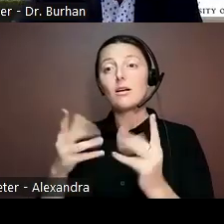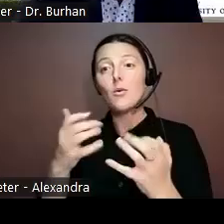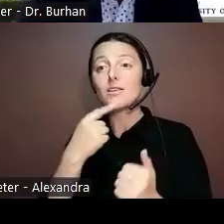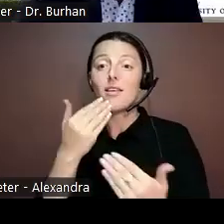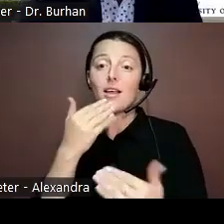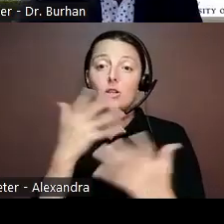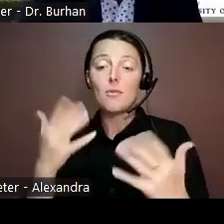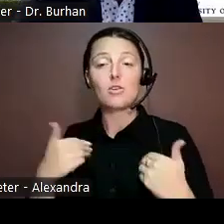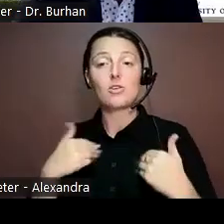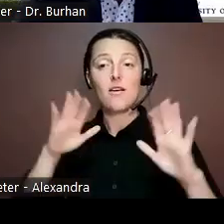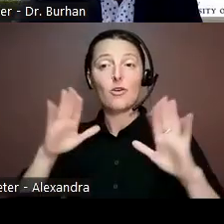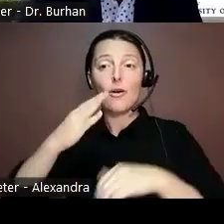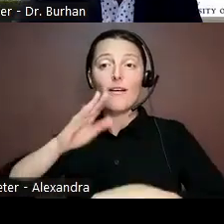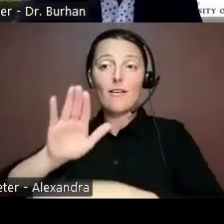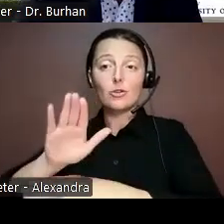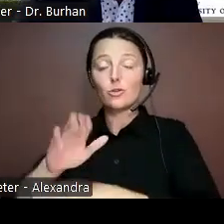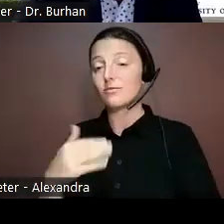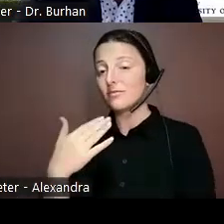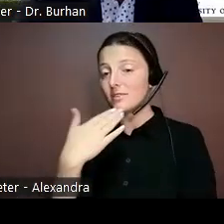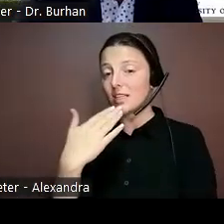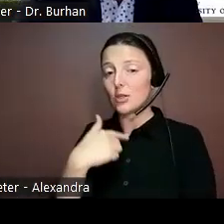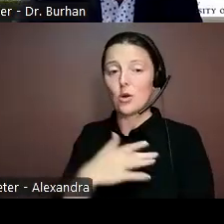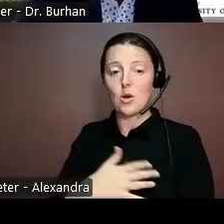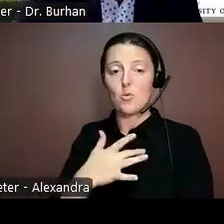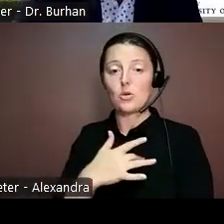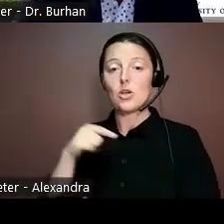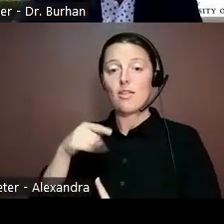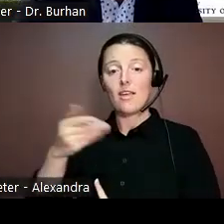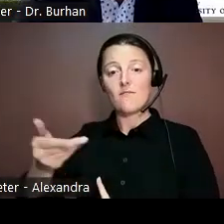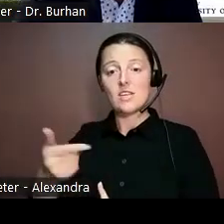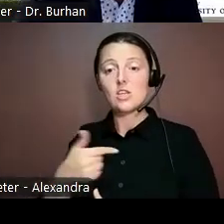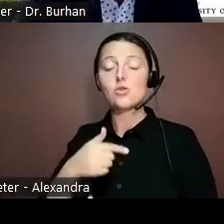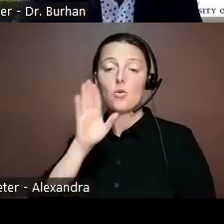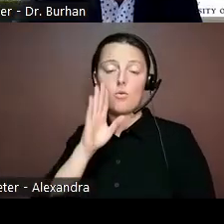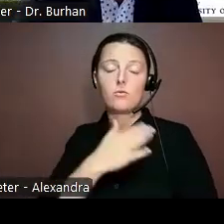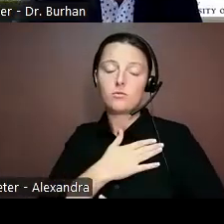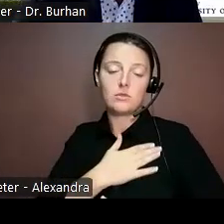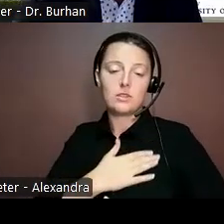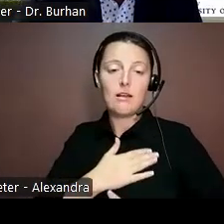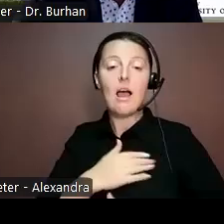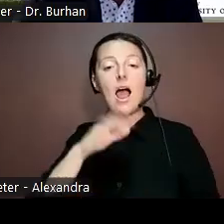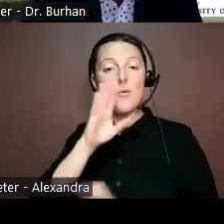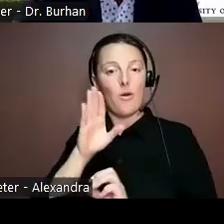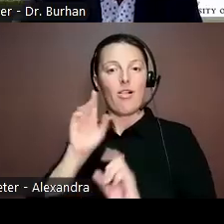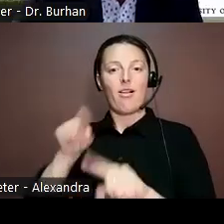Yeah, I appreciate the invitation. This has been a great pleasure. I know I'm going to make it to Rochester soon, but this